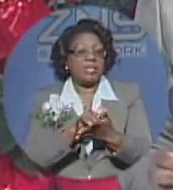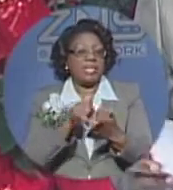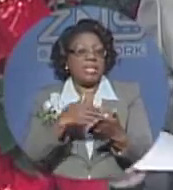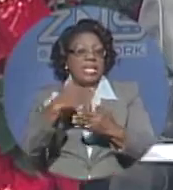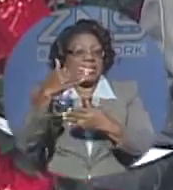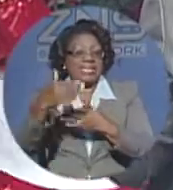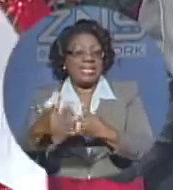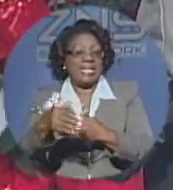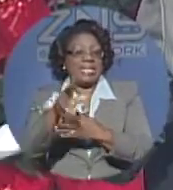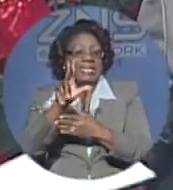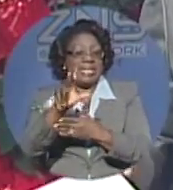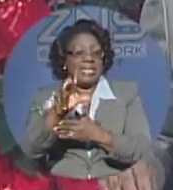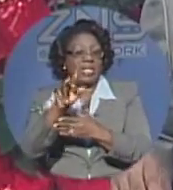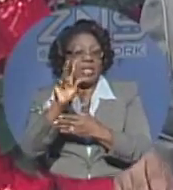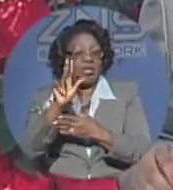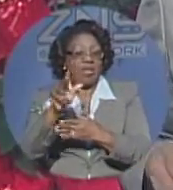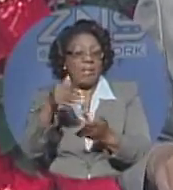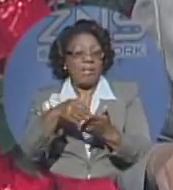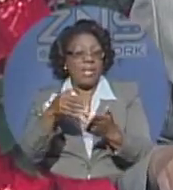million budget.